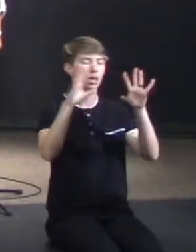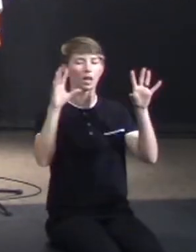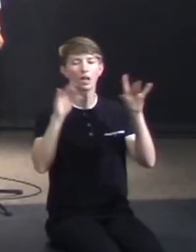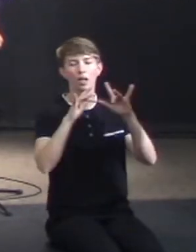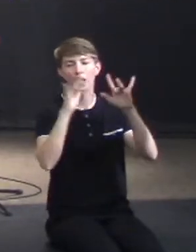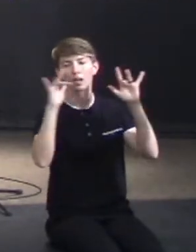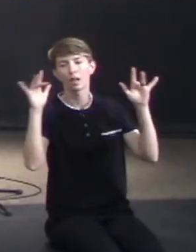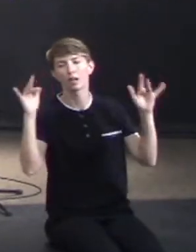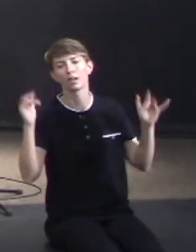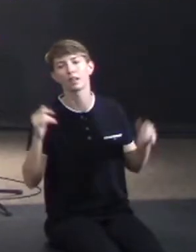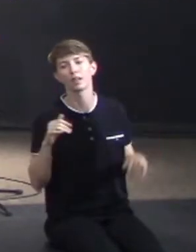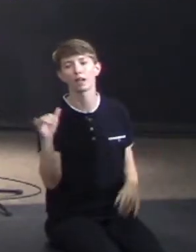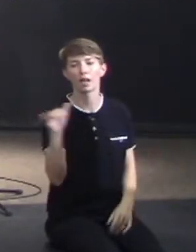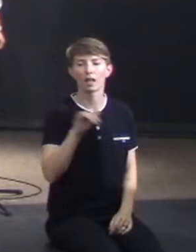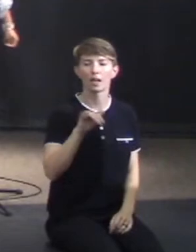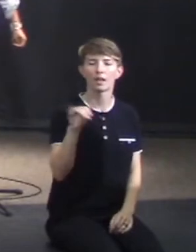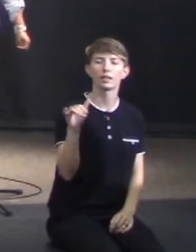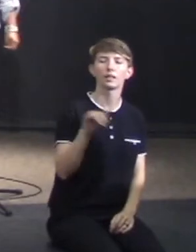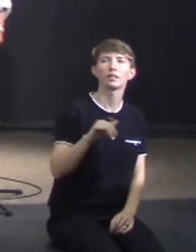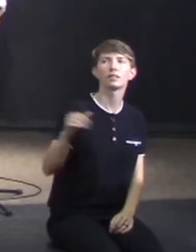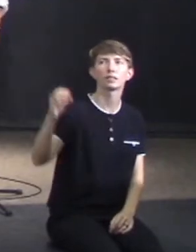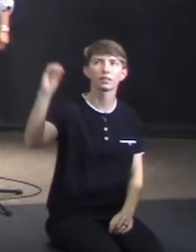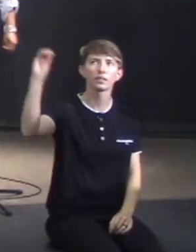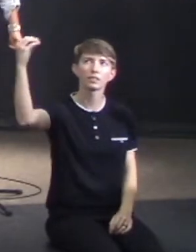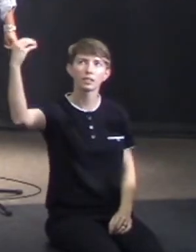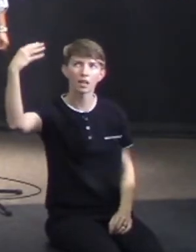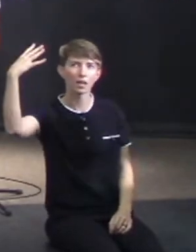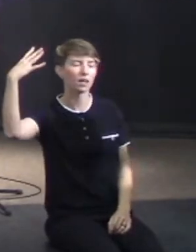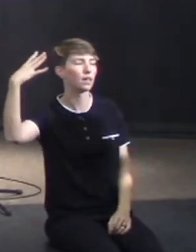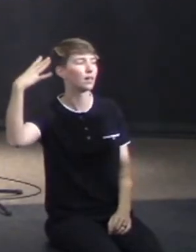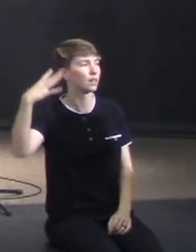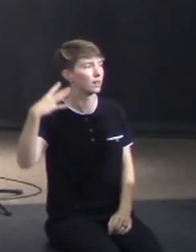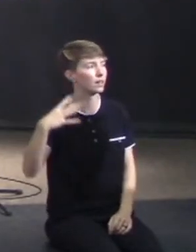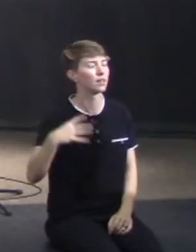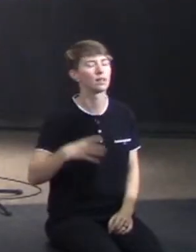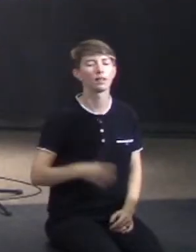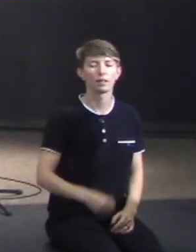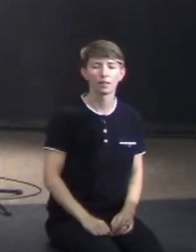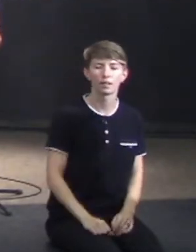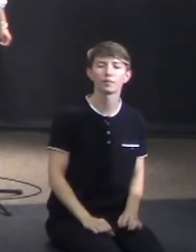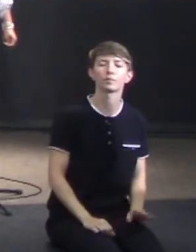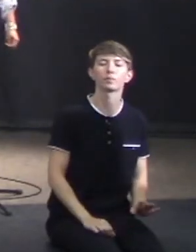Bright shining as the sun.